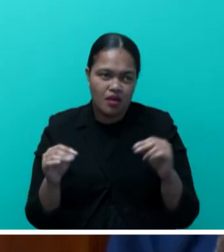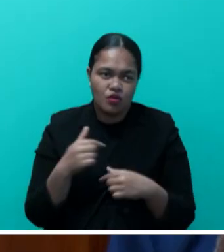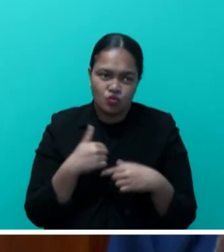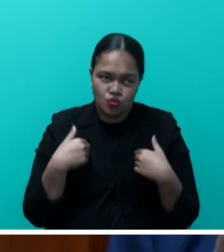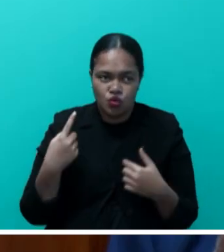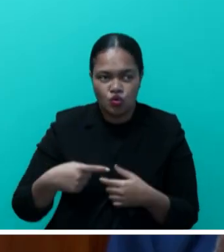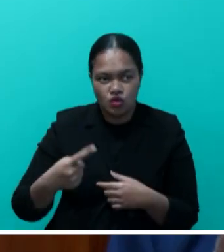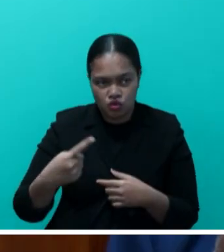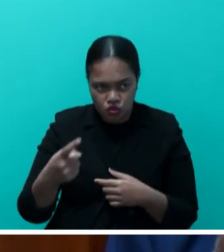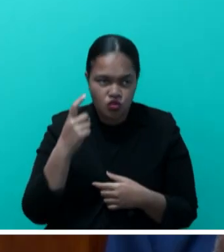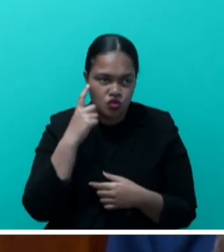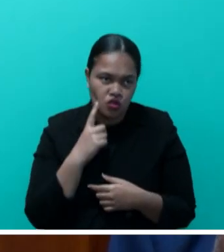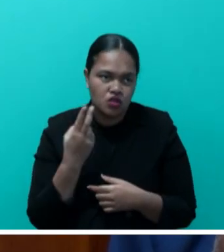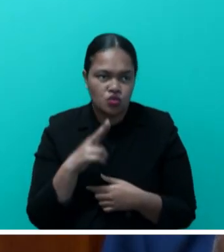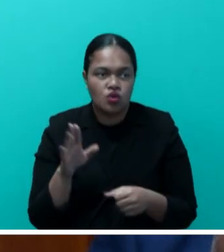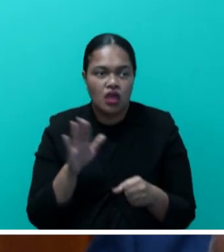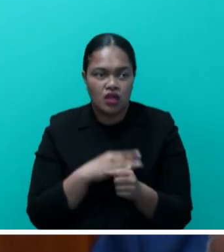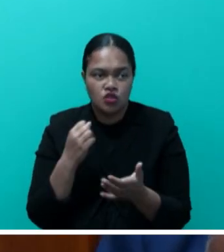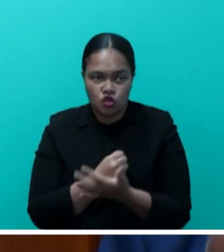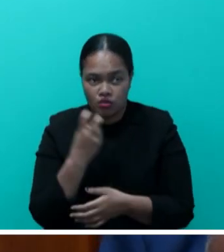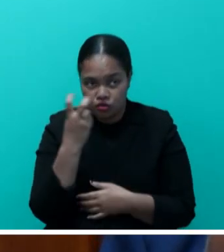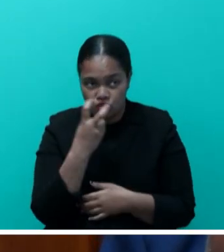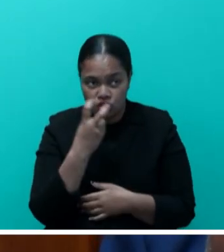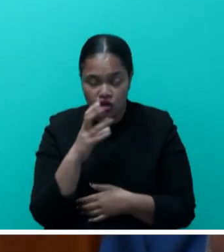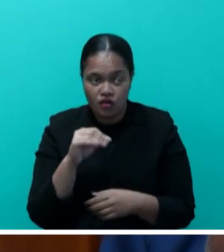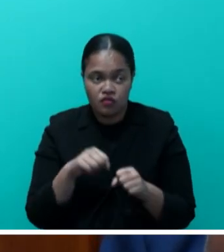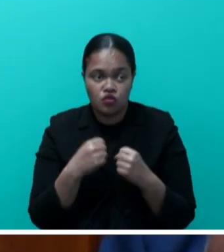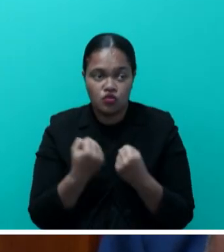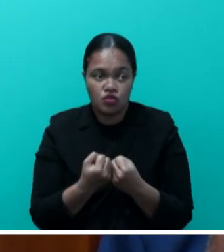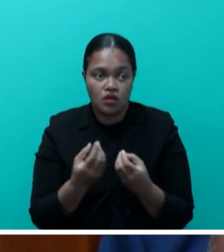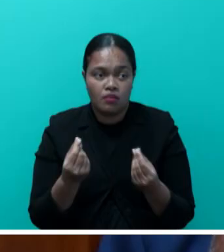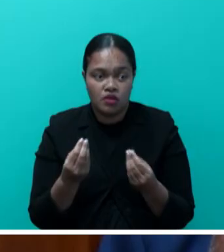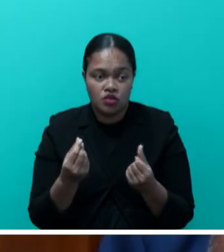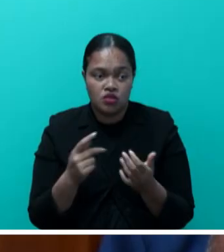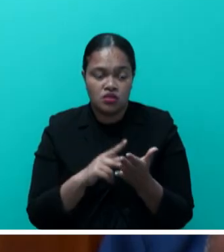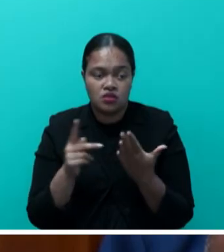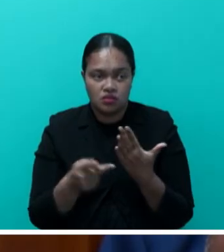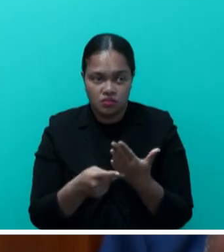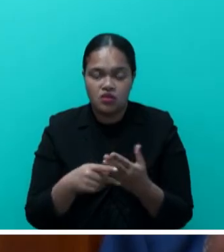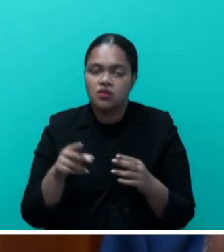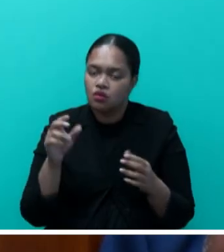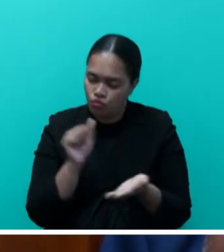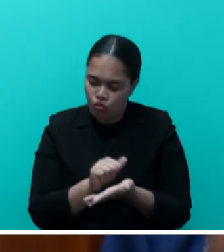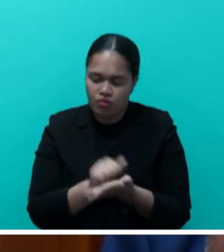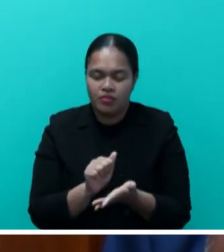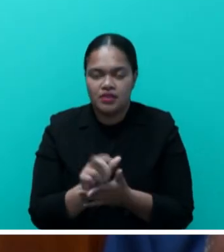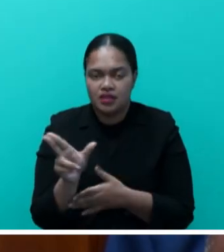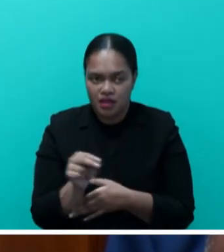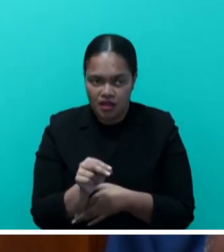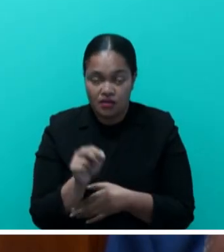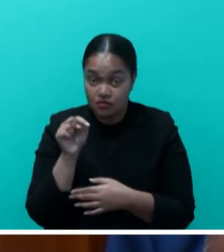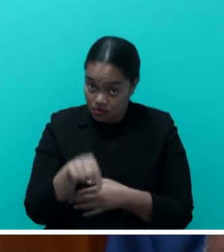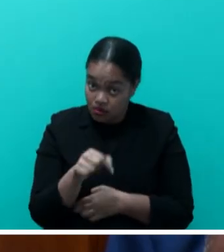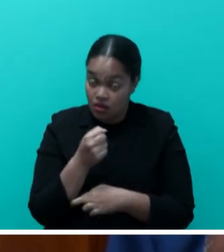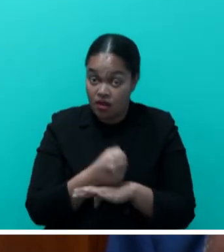to try to ensure that monitoring of the social pension scheme is done properly. This government,